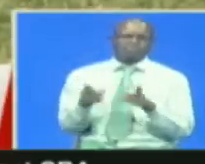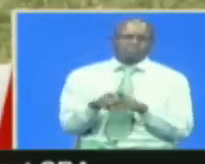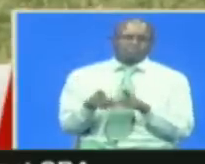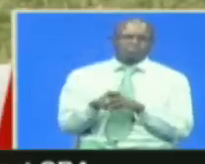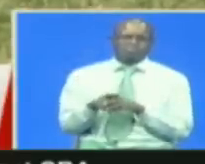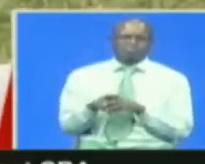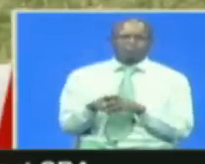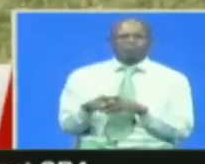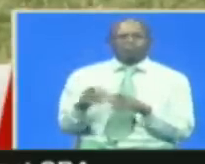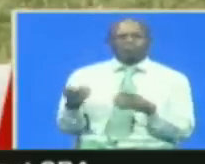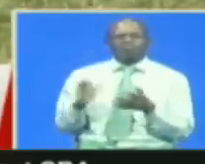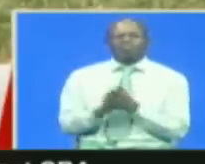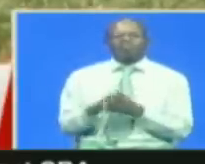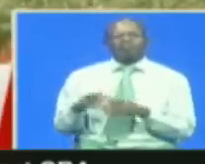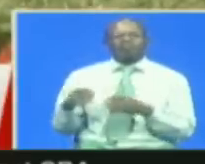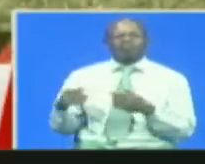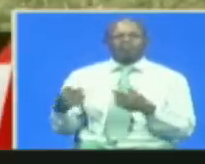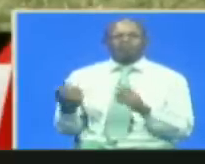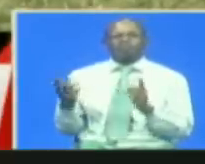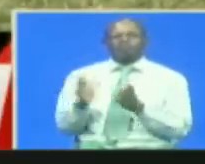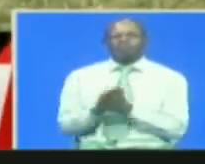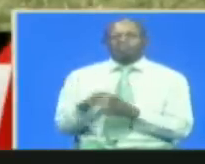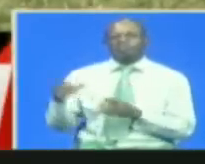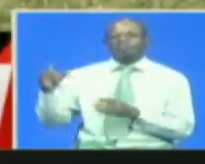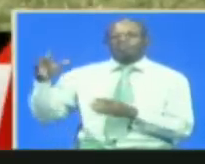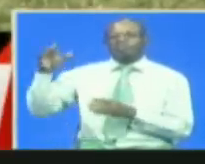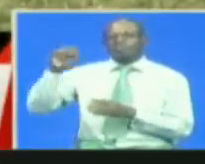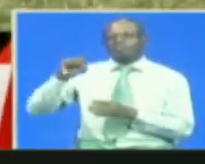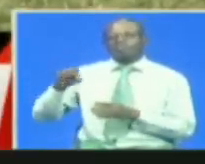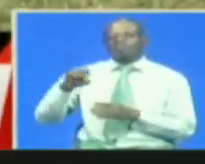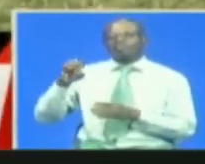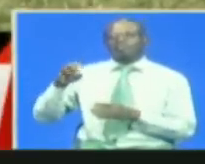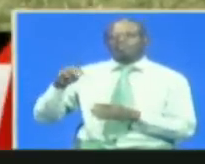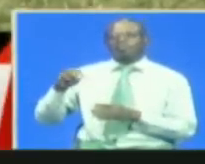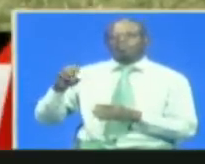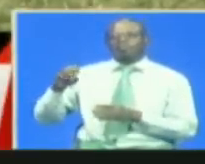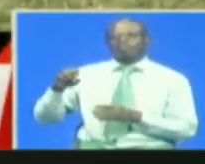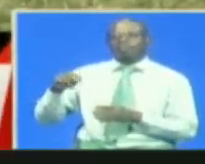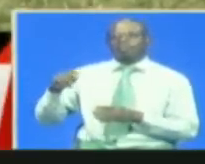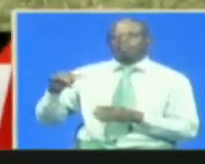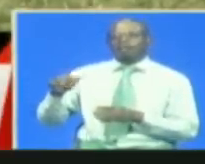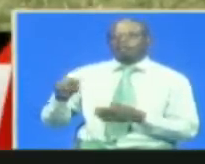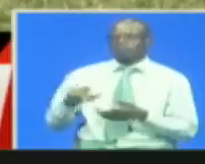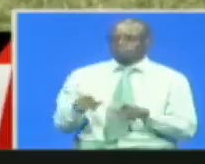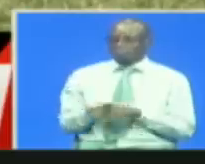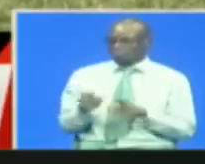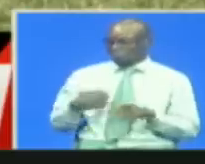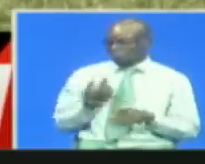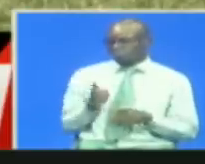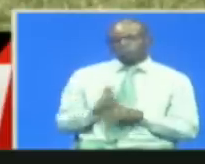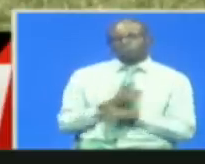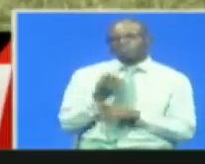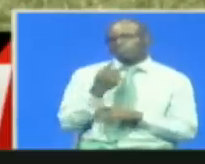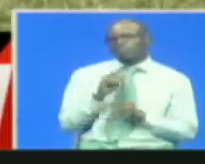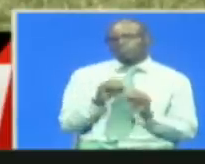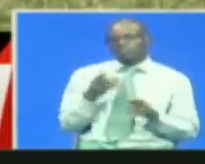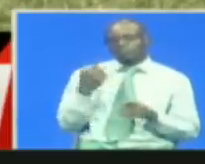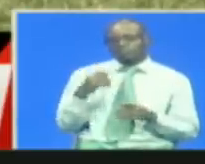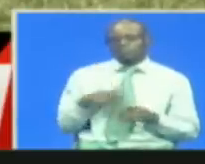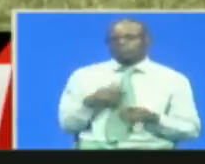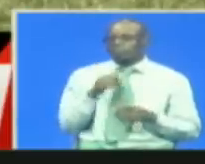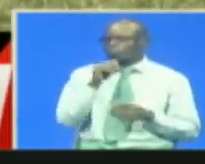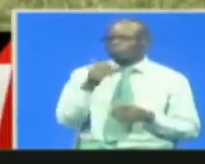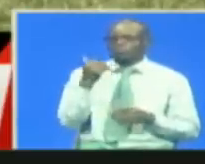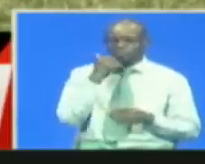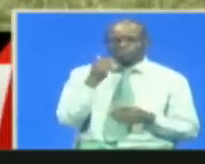not going to take medication because I'm not sick and even if to tell us now to